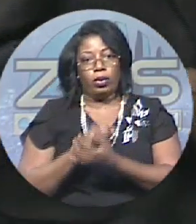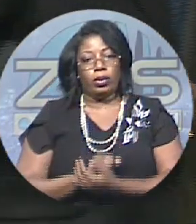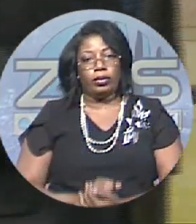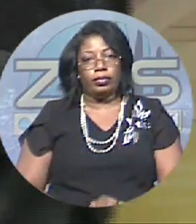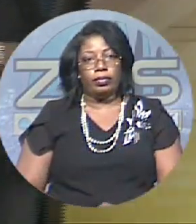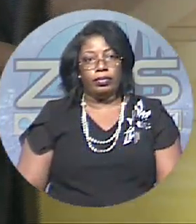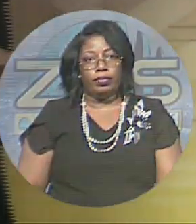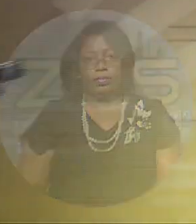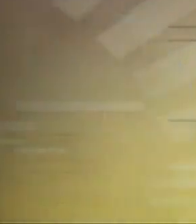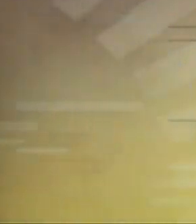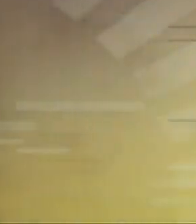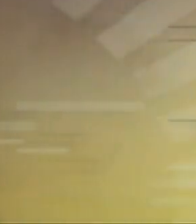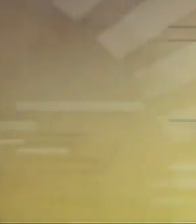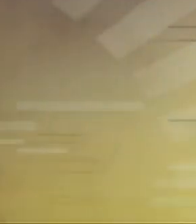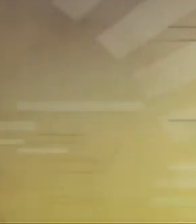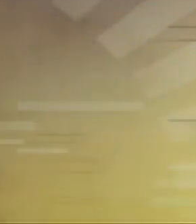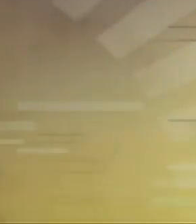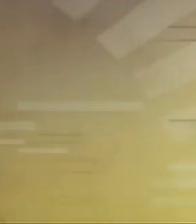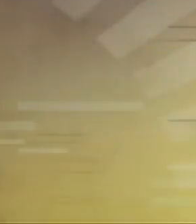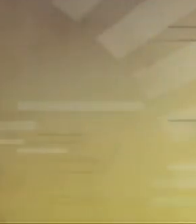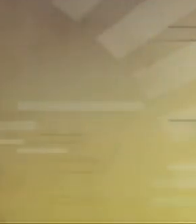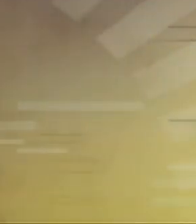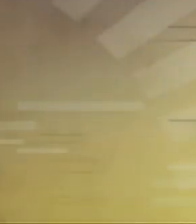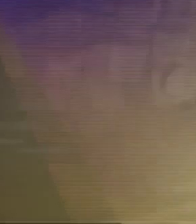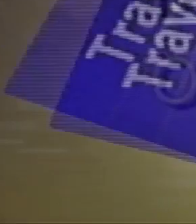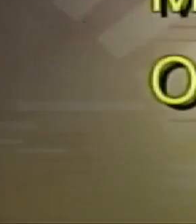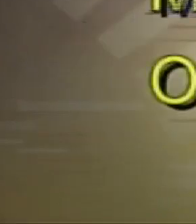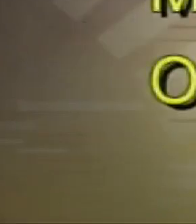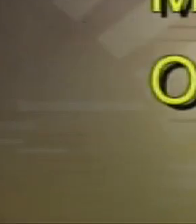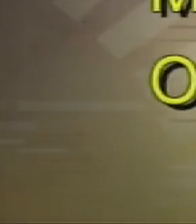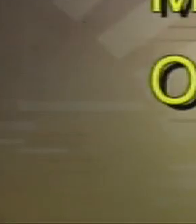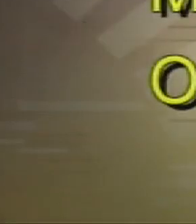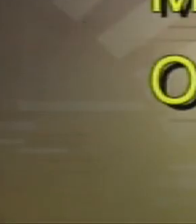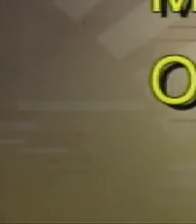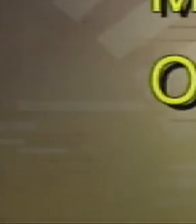your trial forecast is brought to you by Royal Star Assurance.